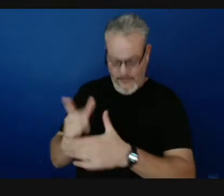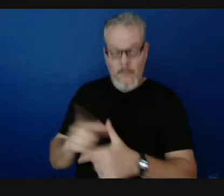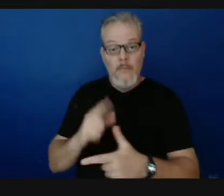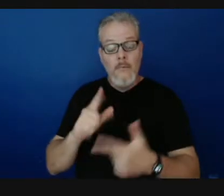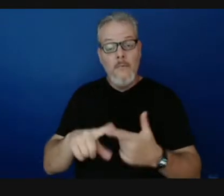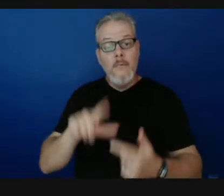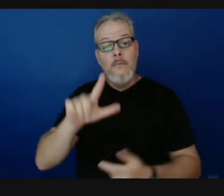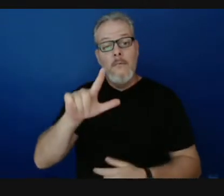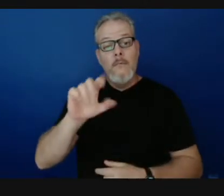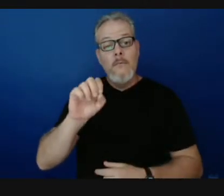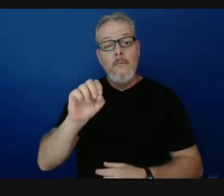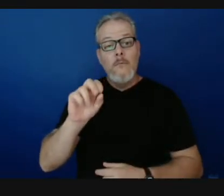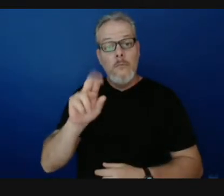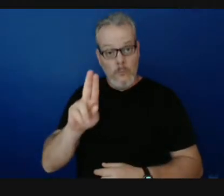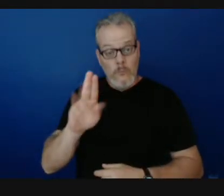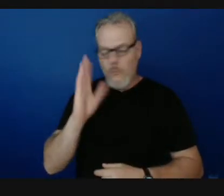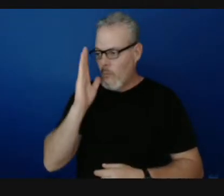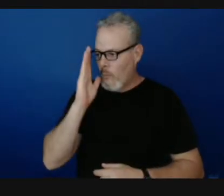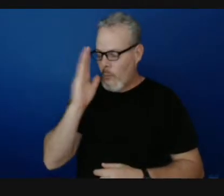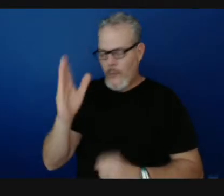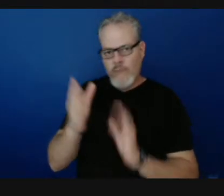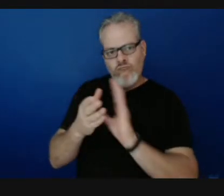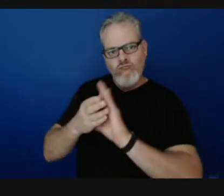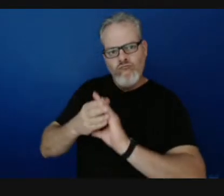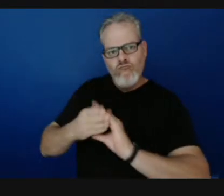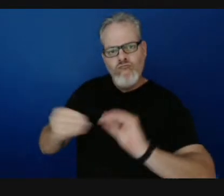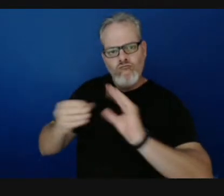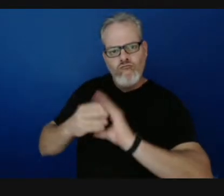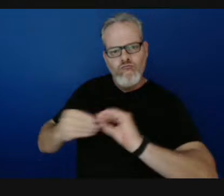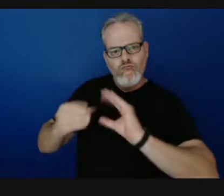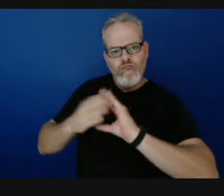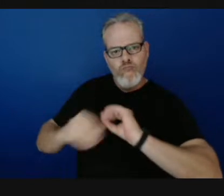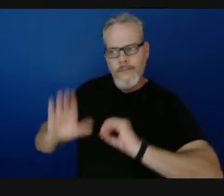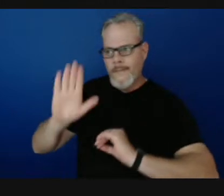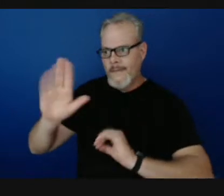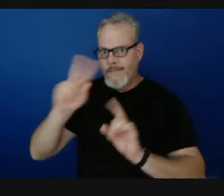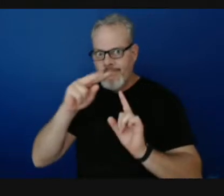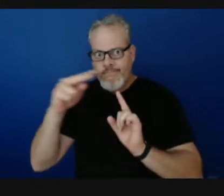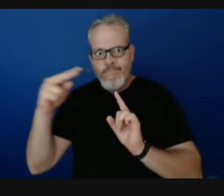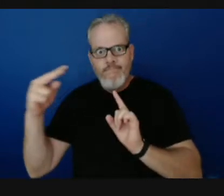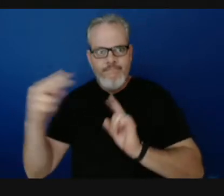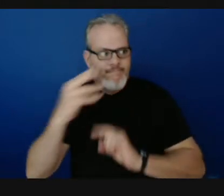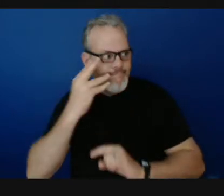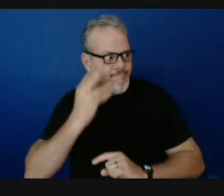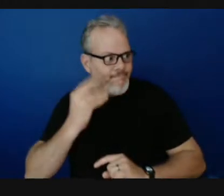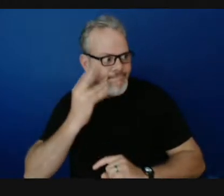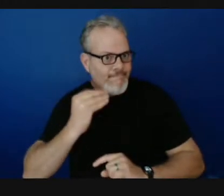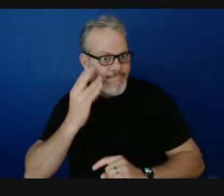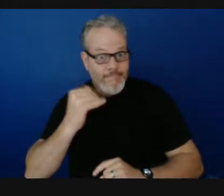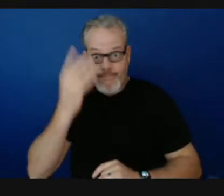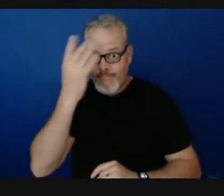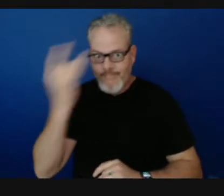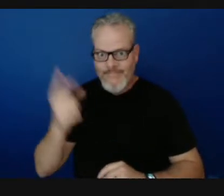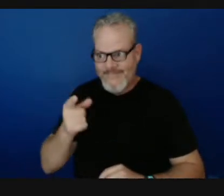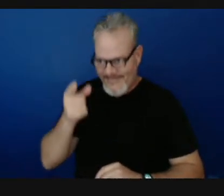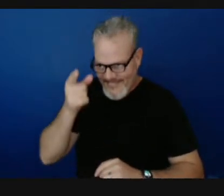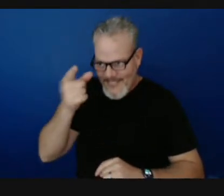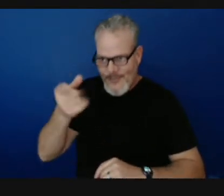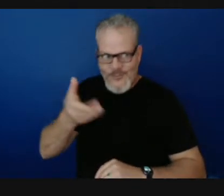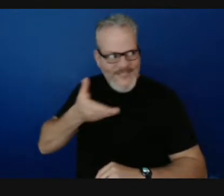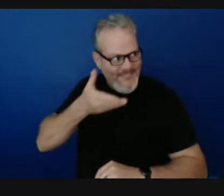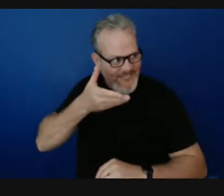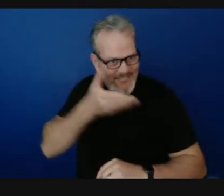is going to go through some of his experiences from his perspective, because he was on top of this this eruption. So we wanted